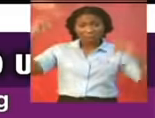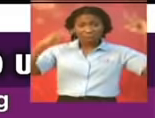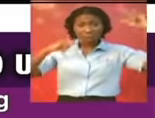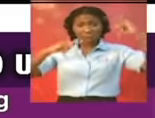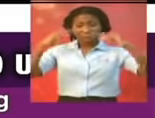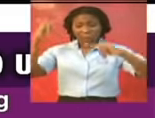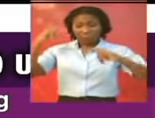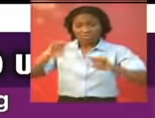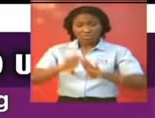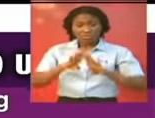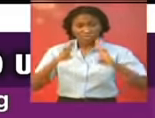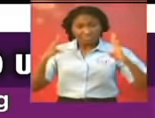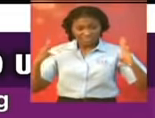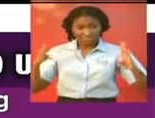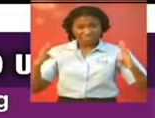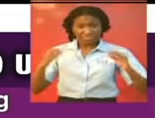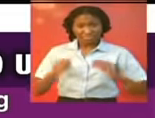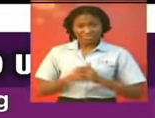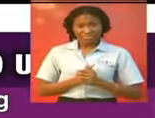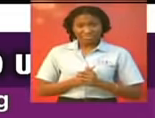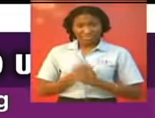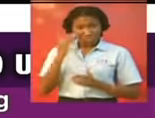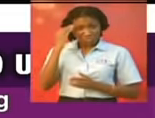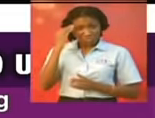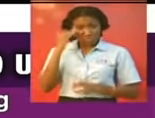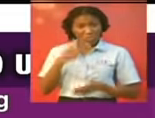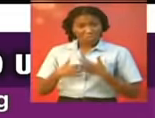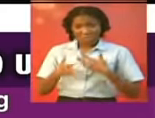can still transmit,